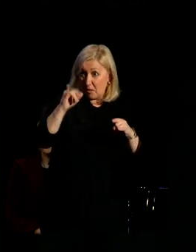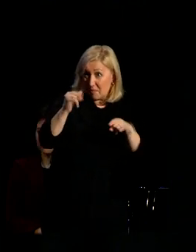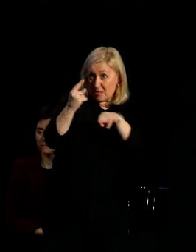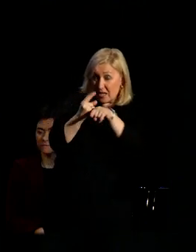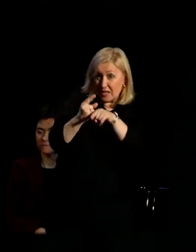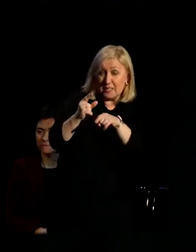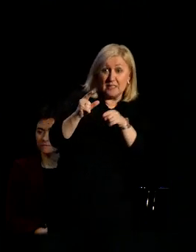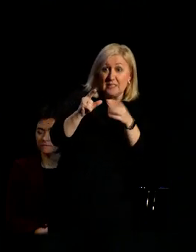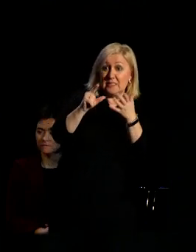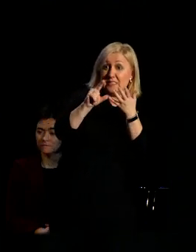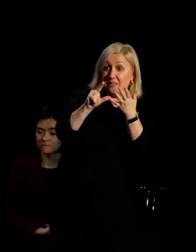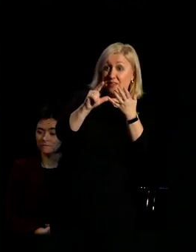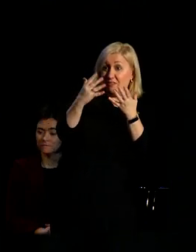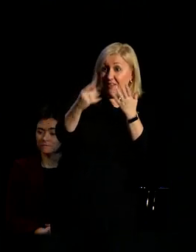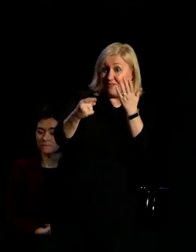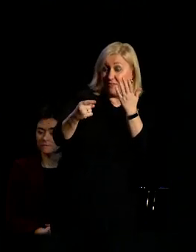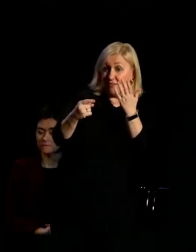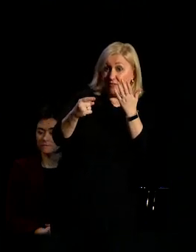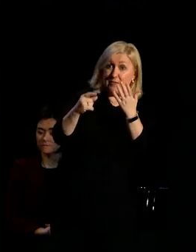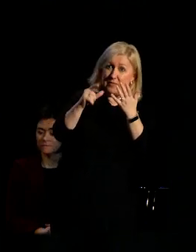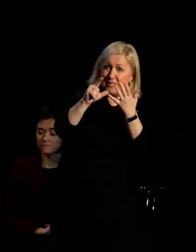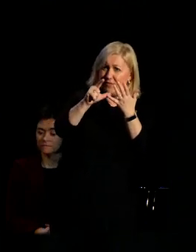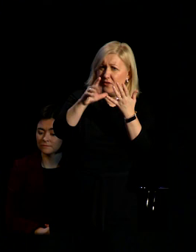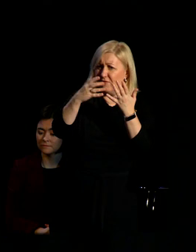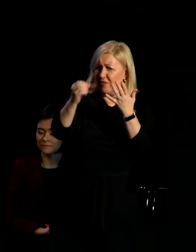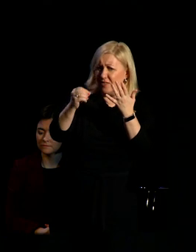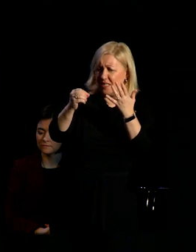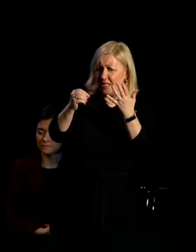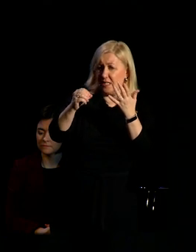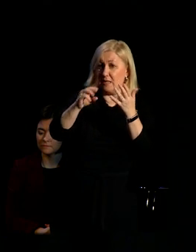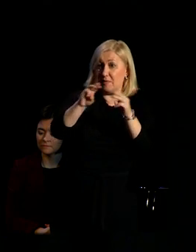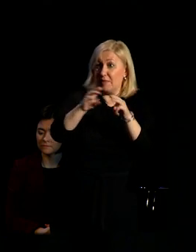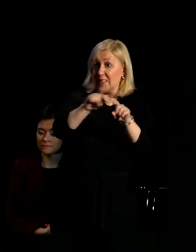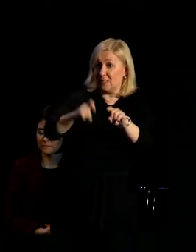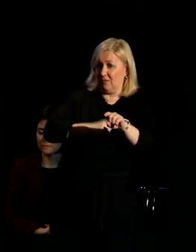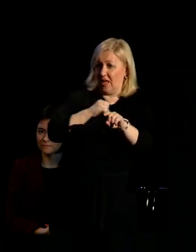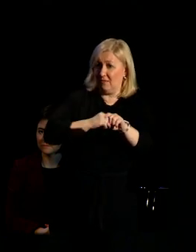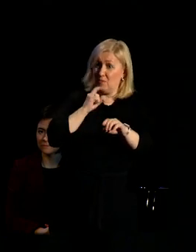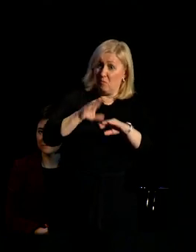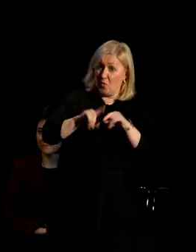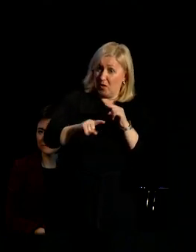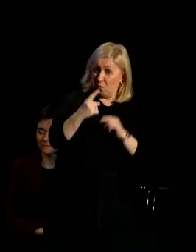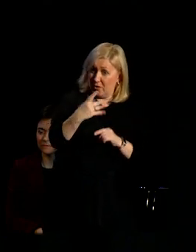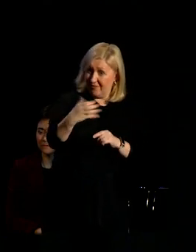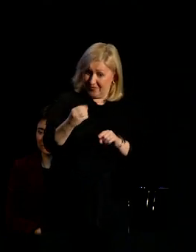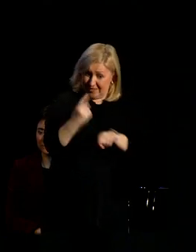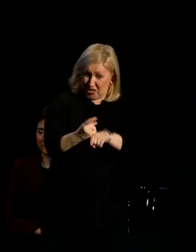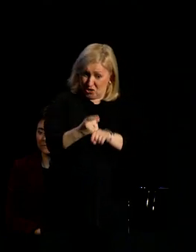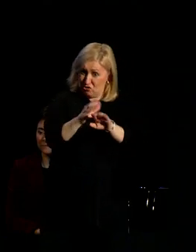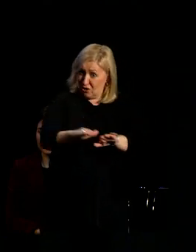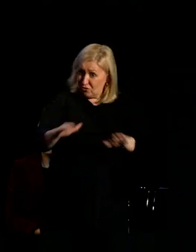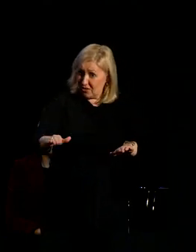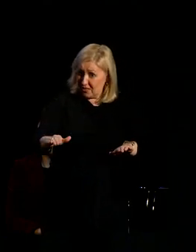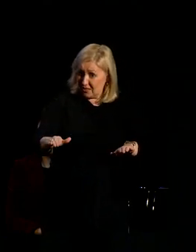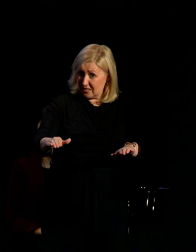which 180 were children, who had been left behind in Auschwitz by the fleeing Nazis. The vast majority